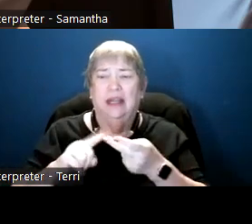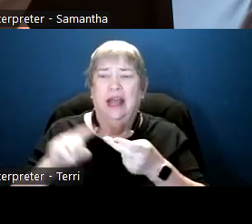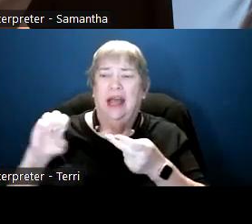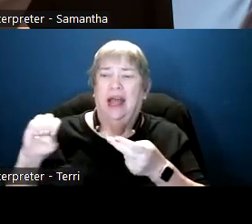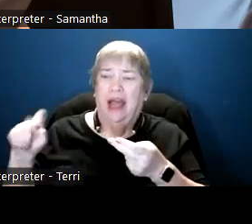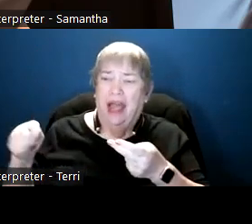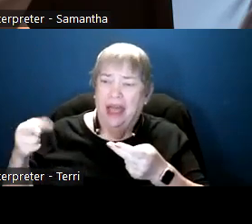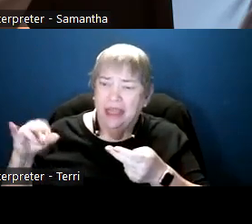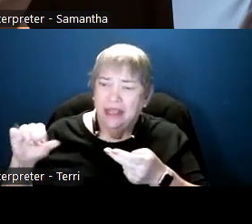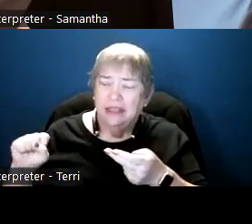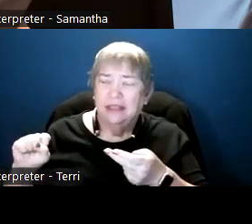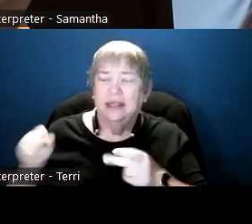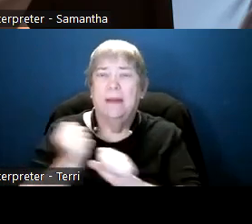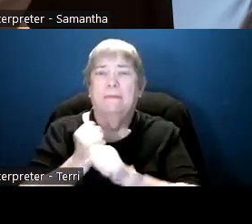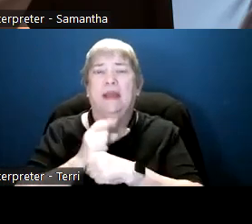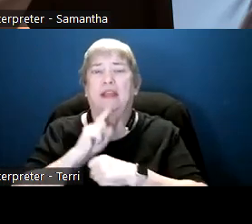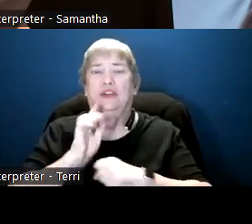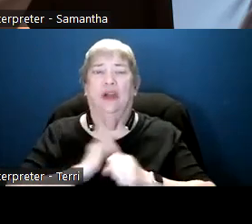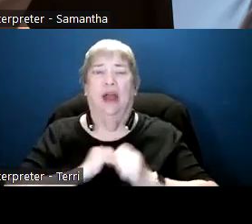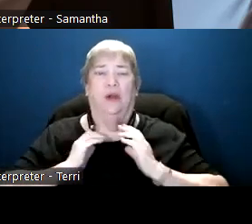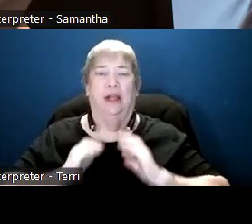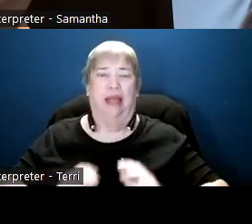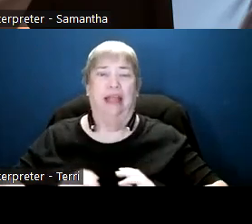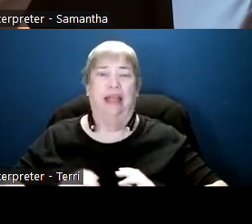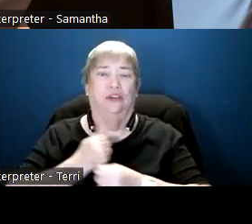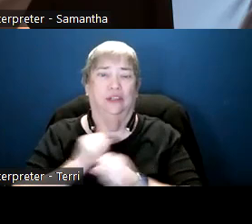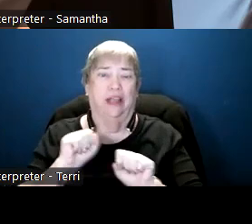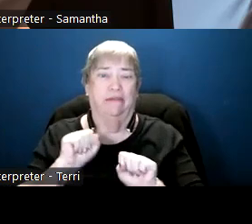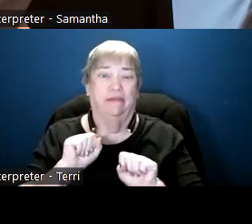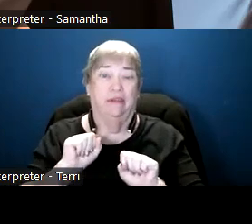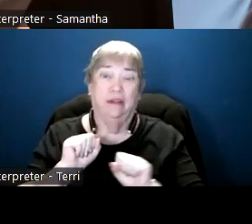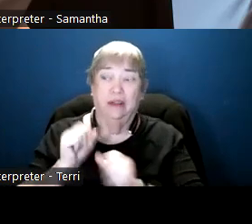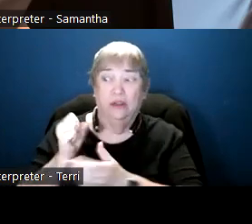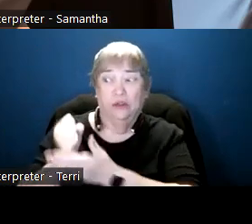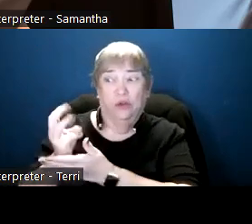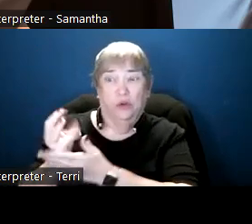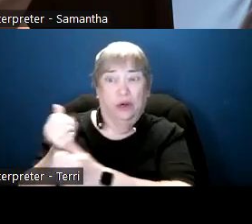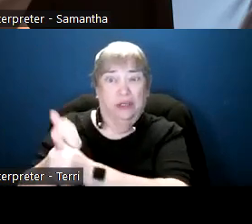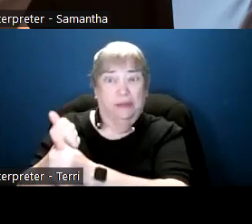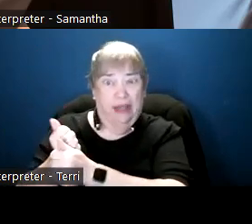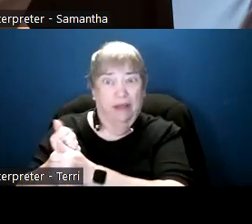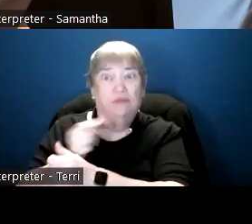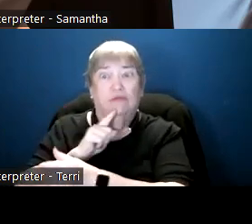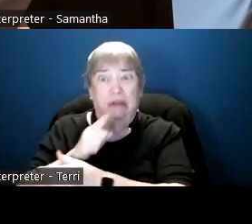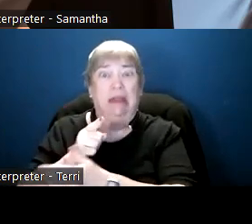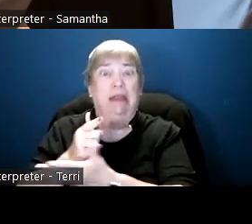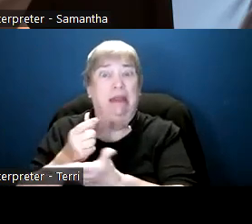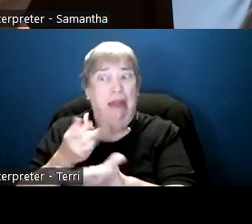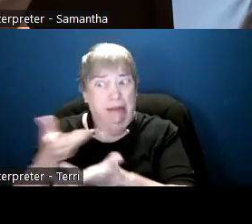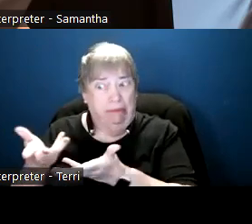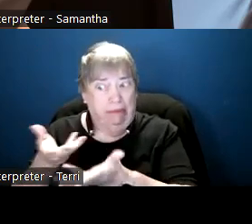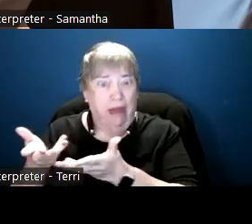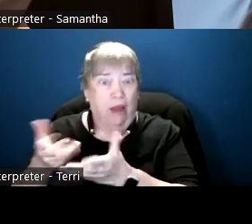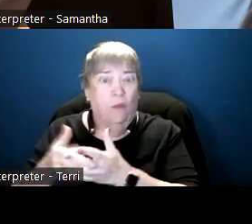And social workers deal with highly sensitive areas: substance abuse, child welfare, sexual